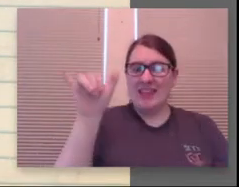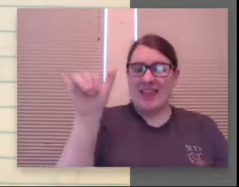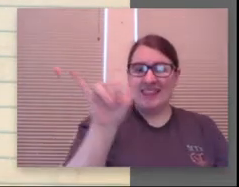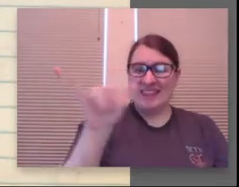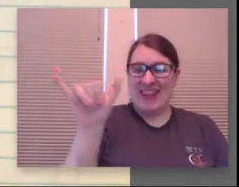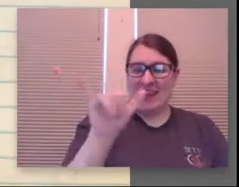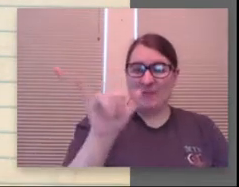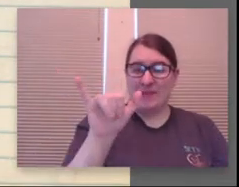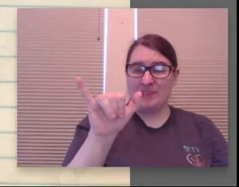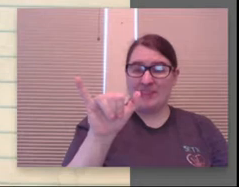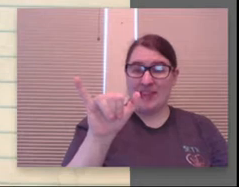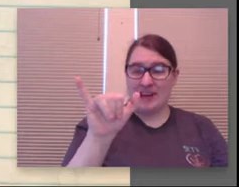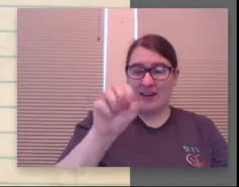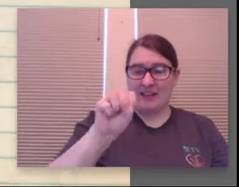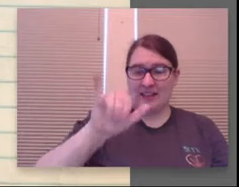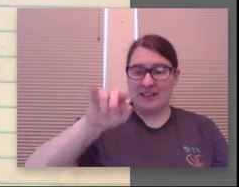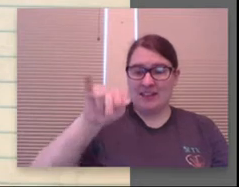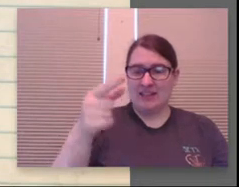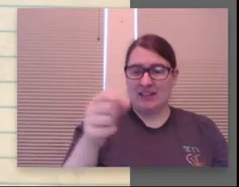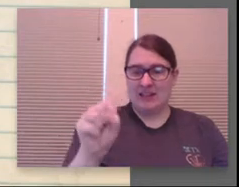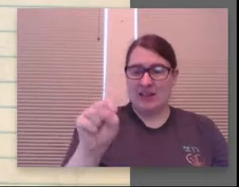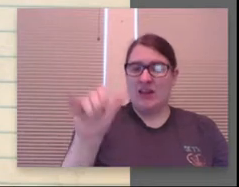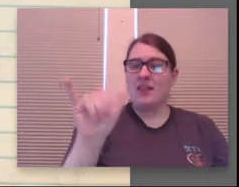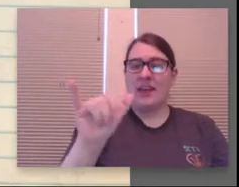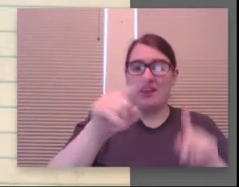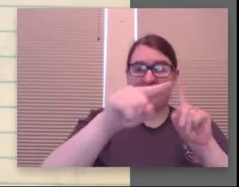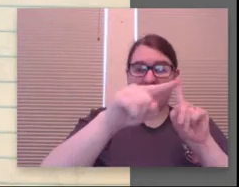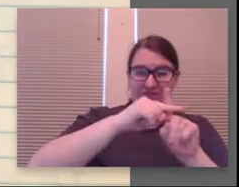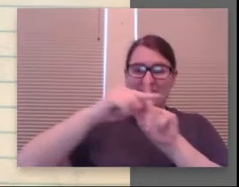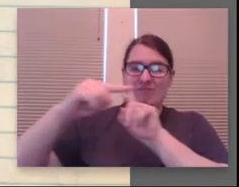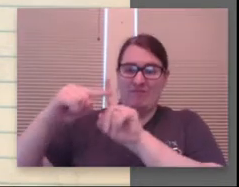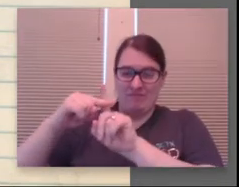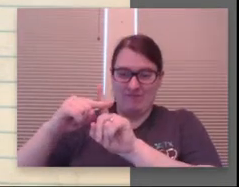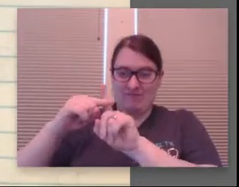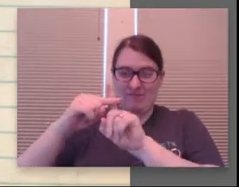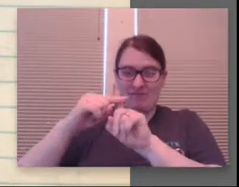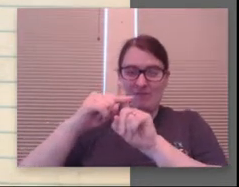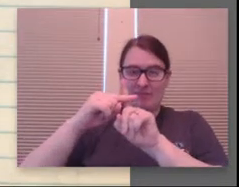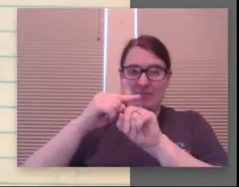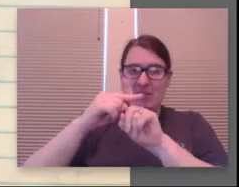is same signs, like